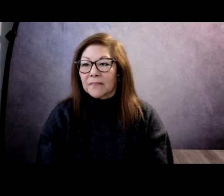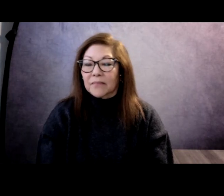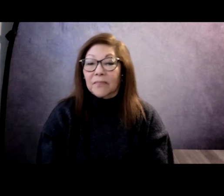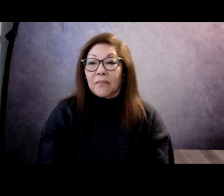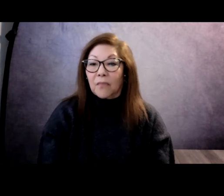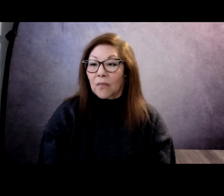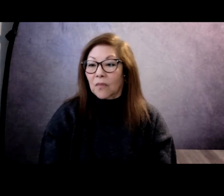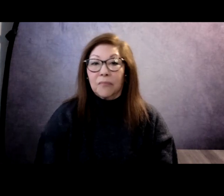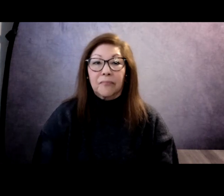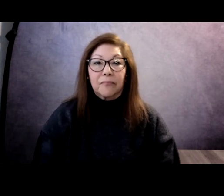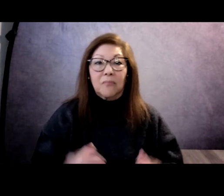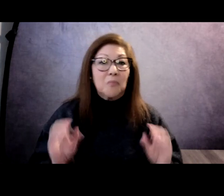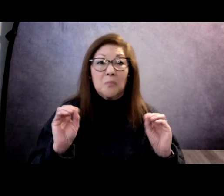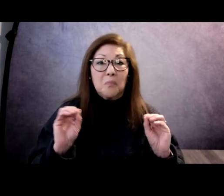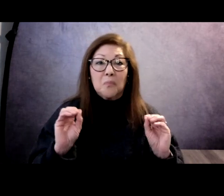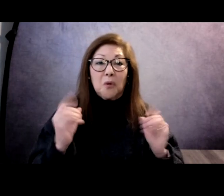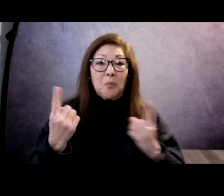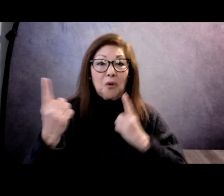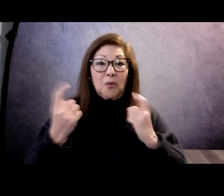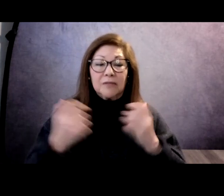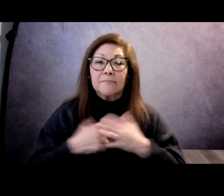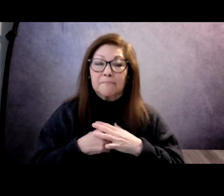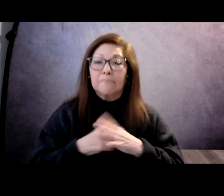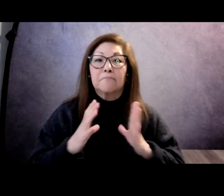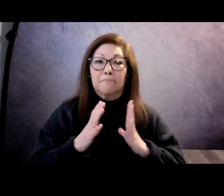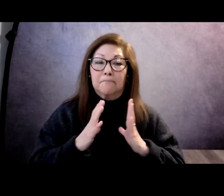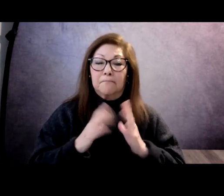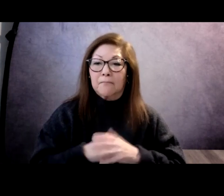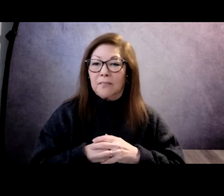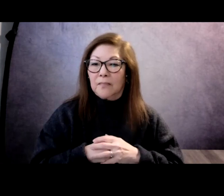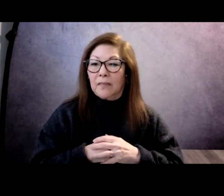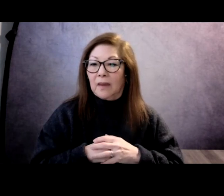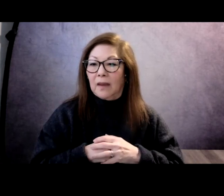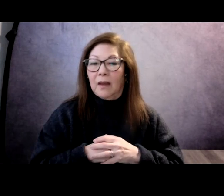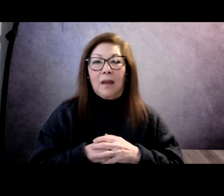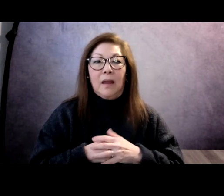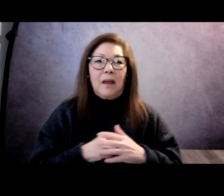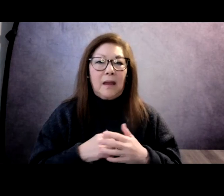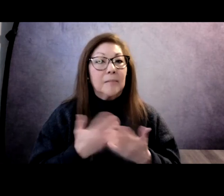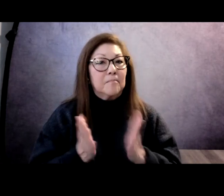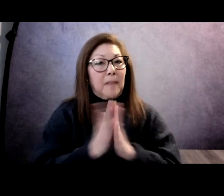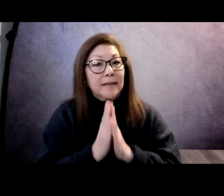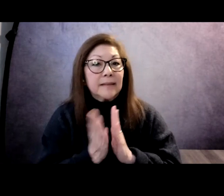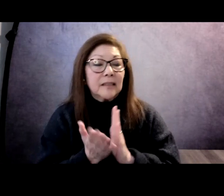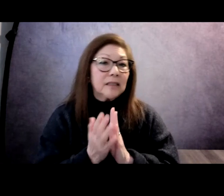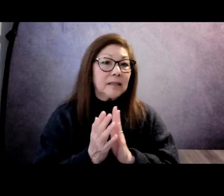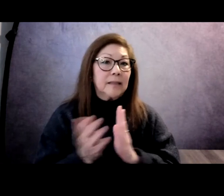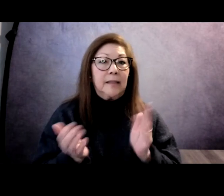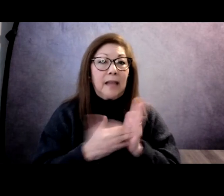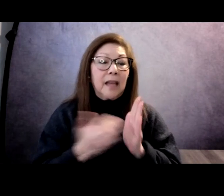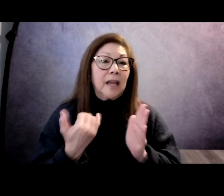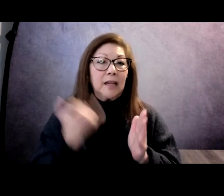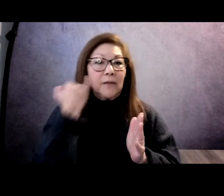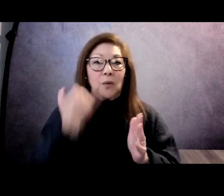So no other questions. Okay. I'll give it one more time. If you want to just